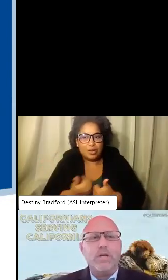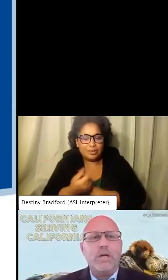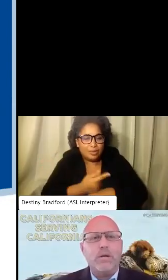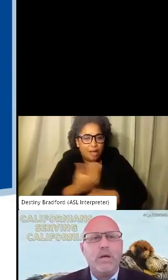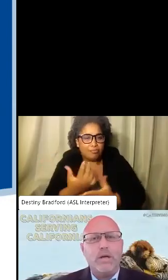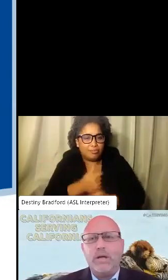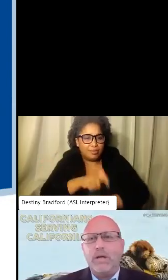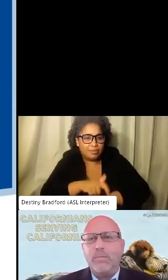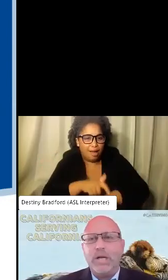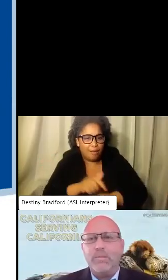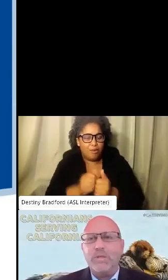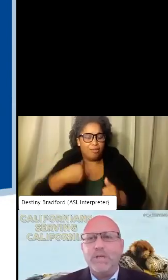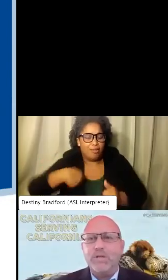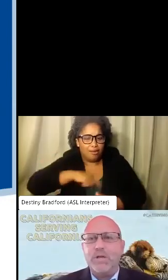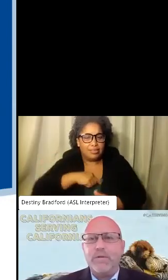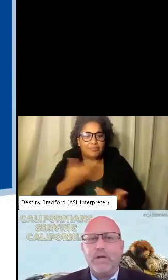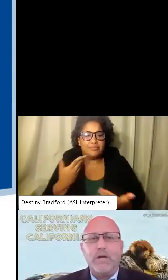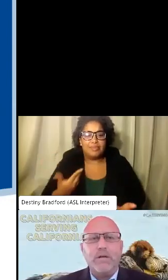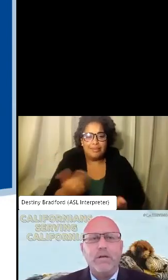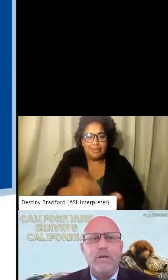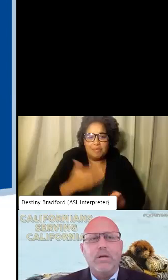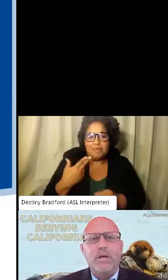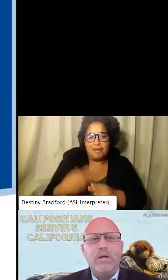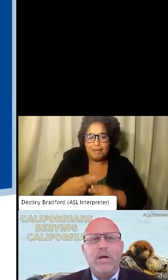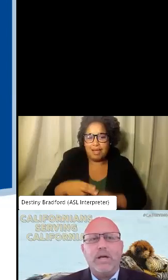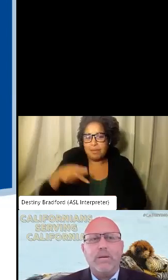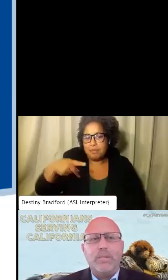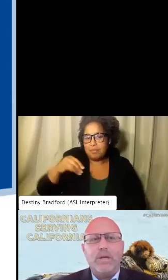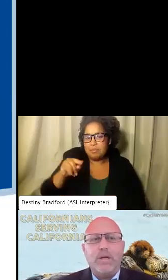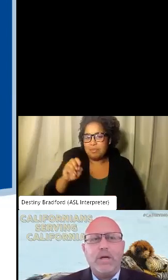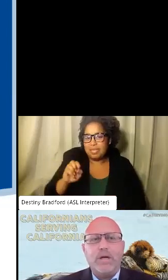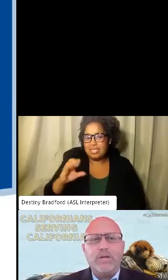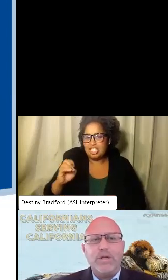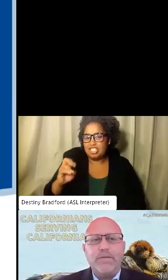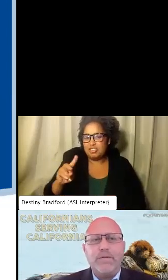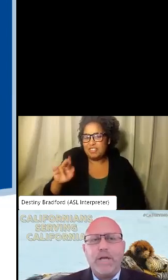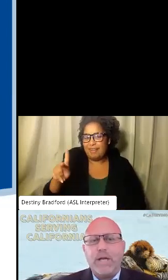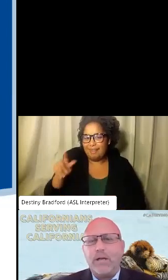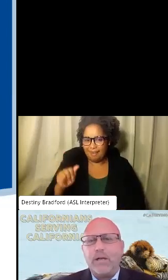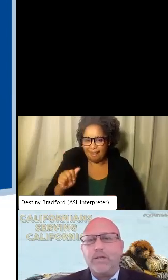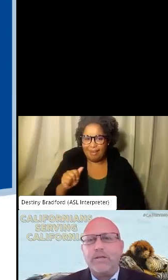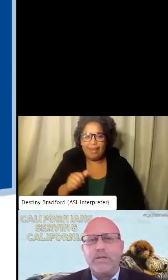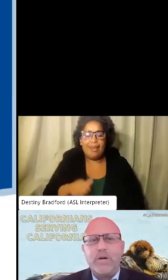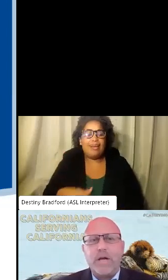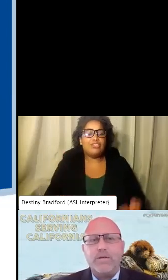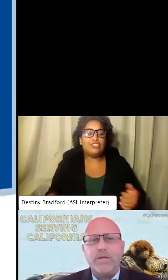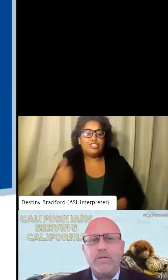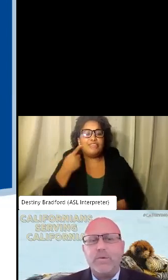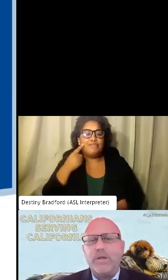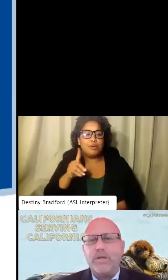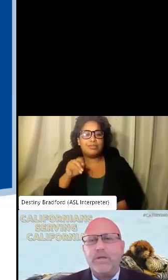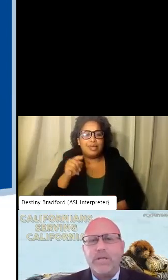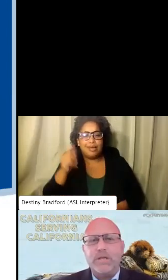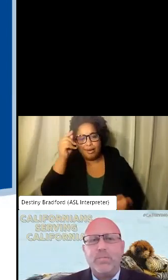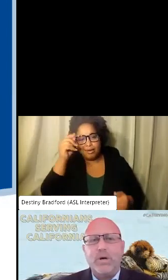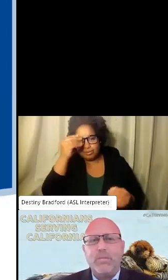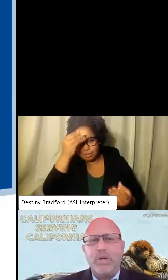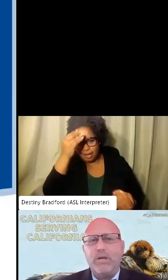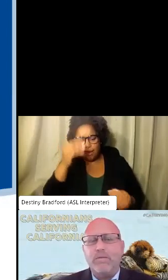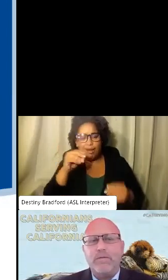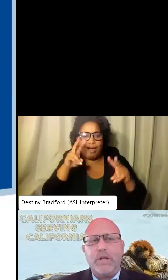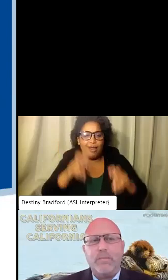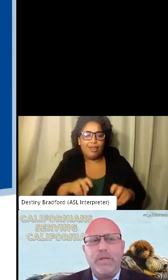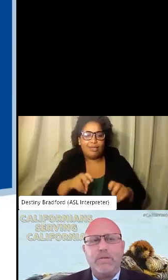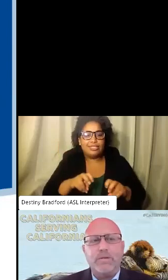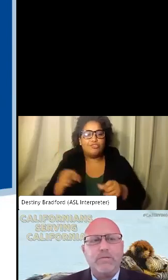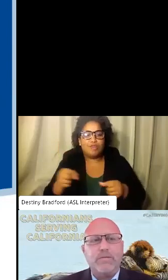be here today. Again, my name is Pete Chervinka. I am the Chief for Data Analytics and Strategy with the State Department